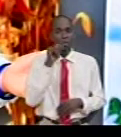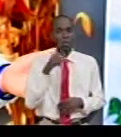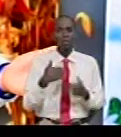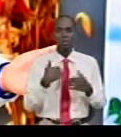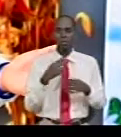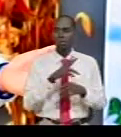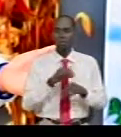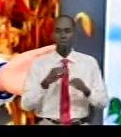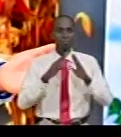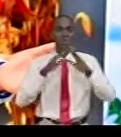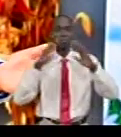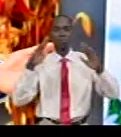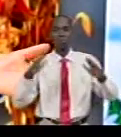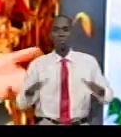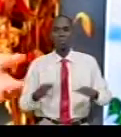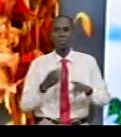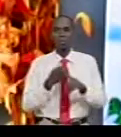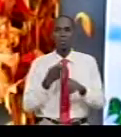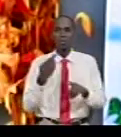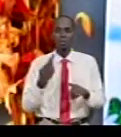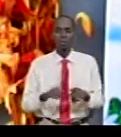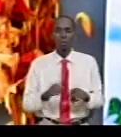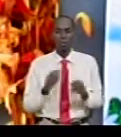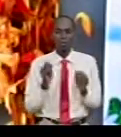no shelter from the